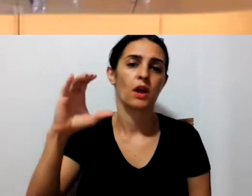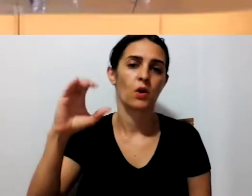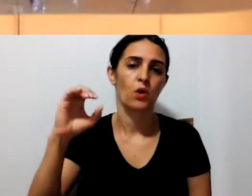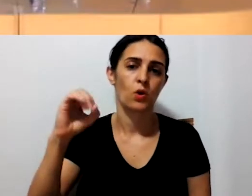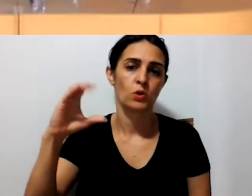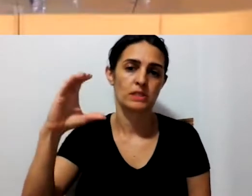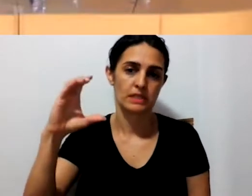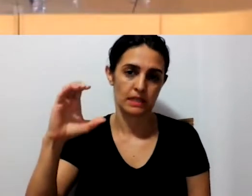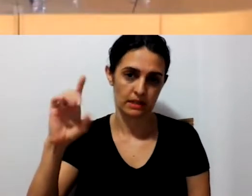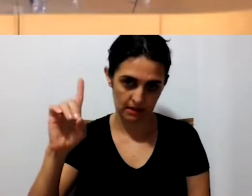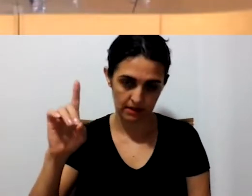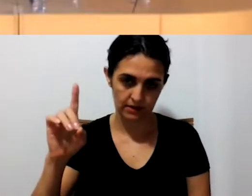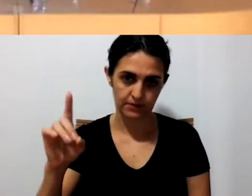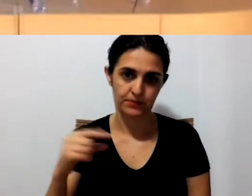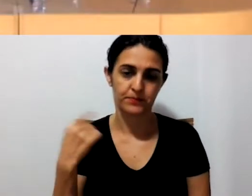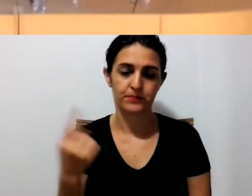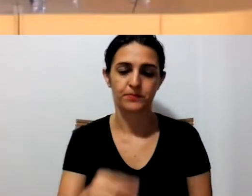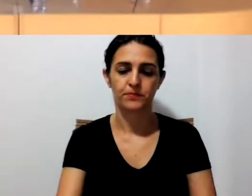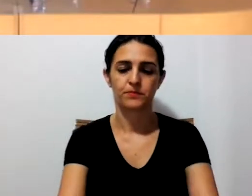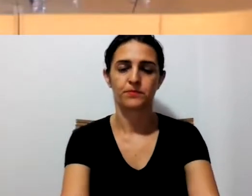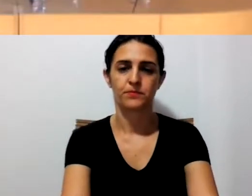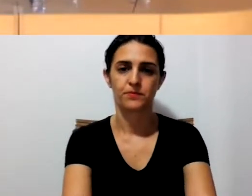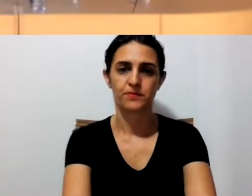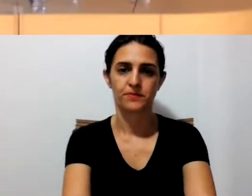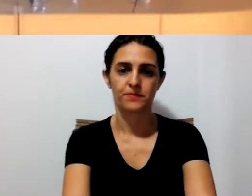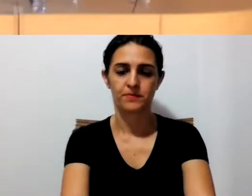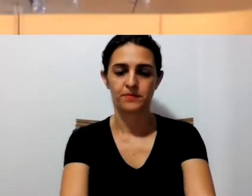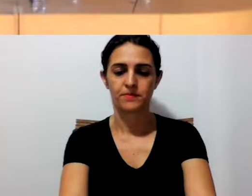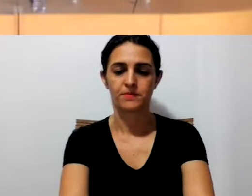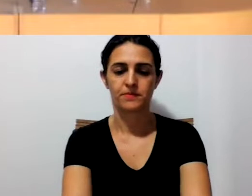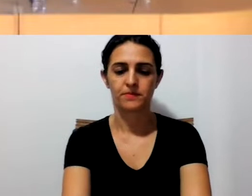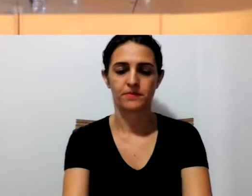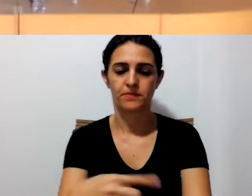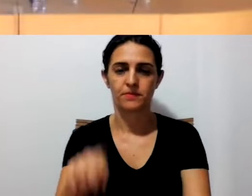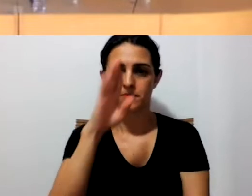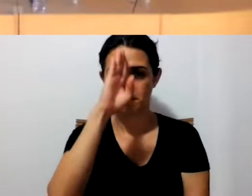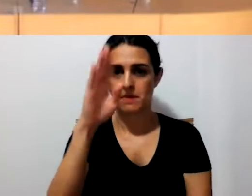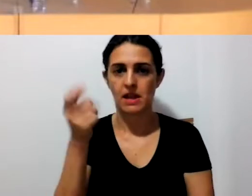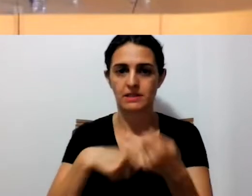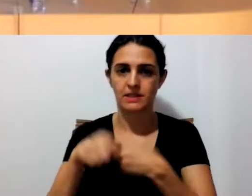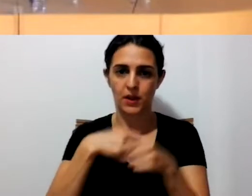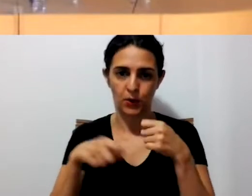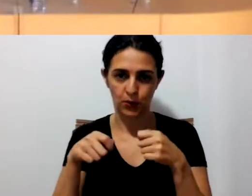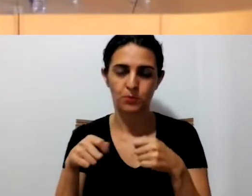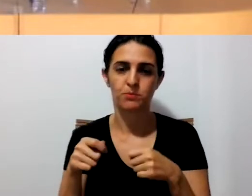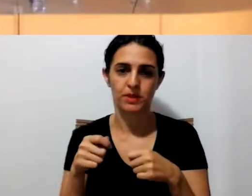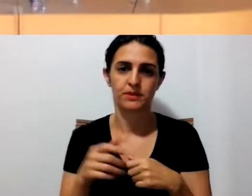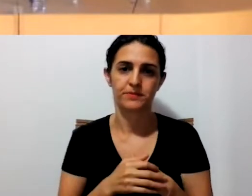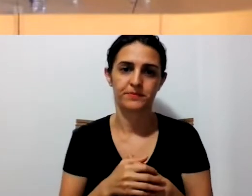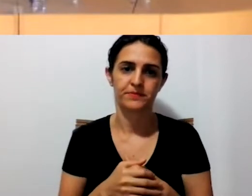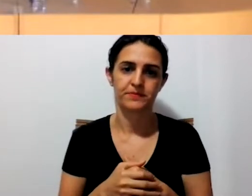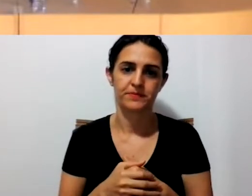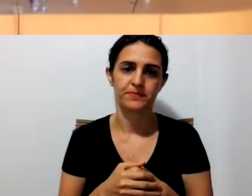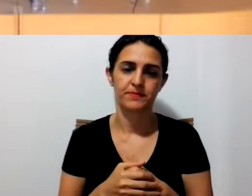for Organization for Economic Cooperation and Development. It's a follow-up organization of the Marshall Plan, which